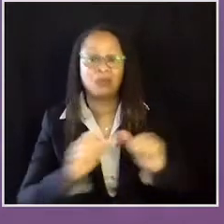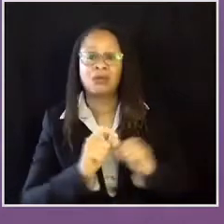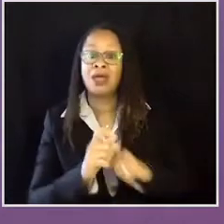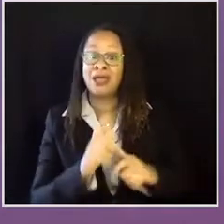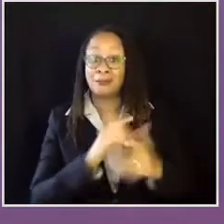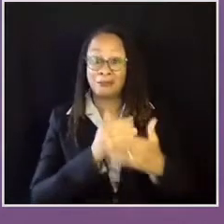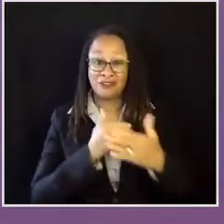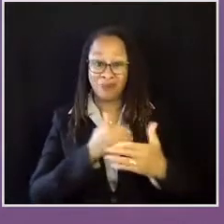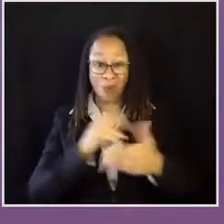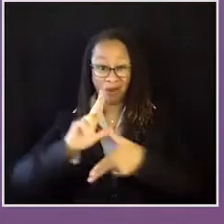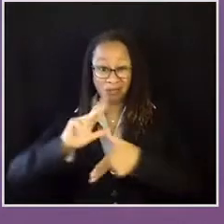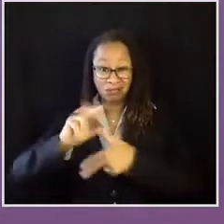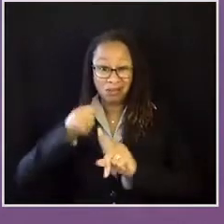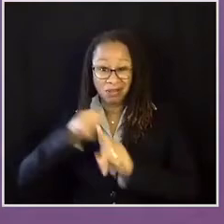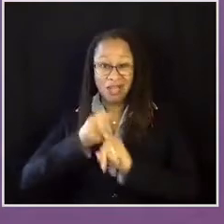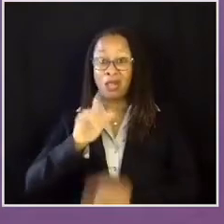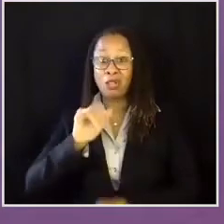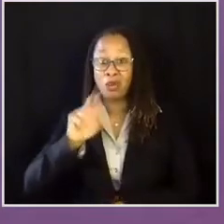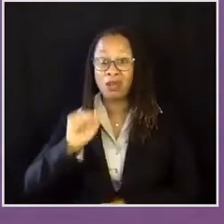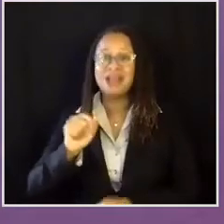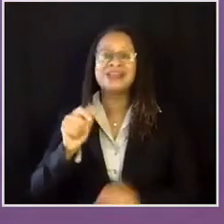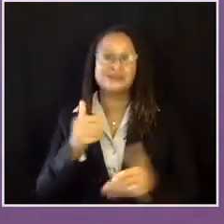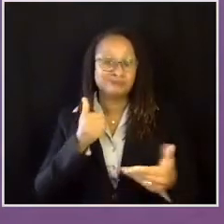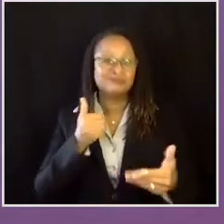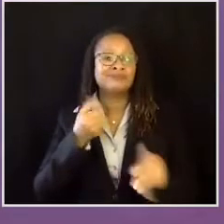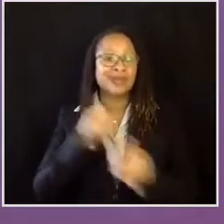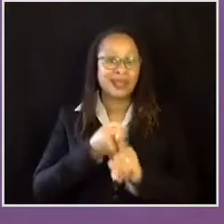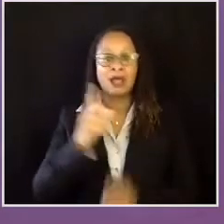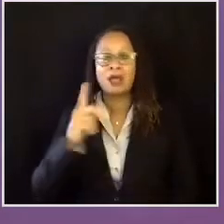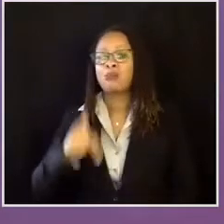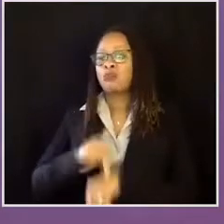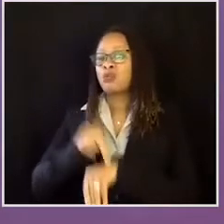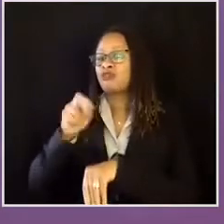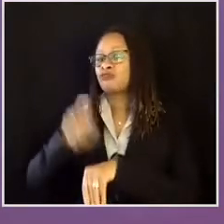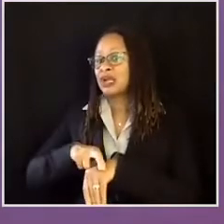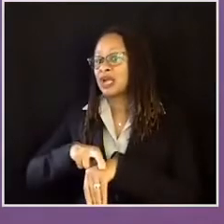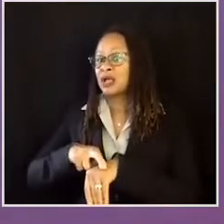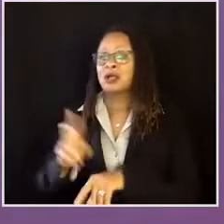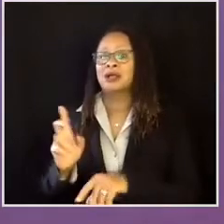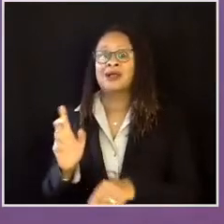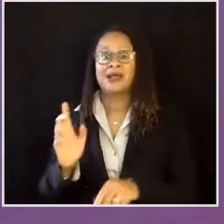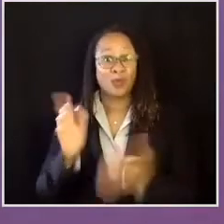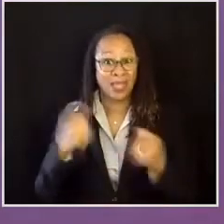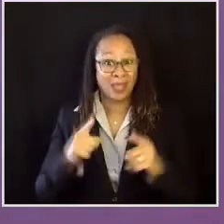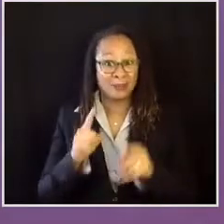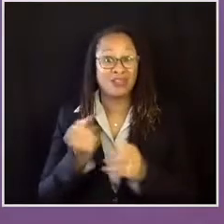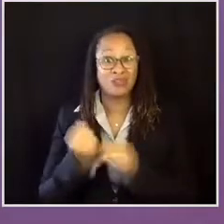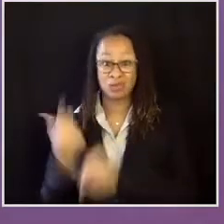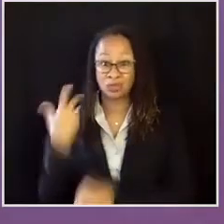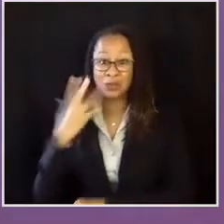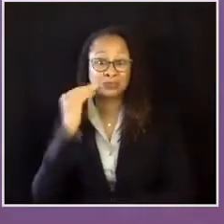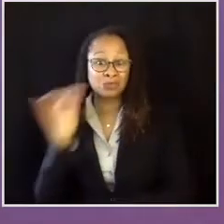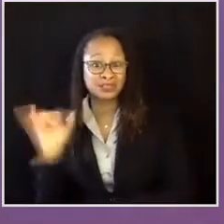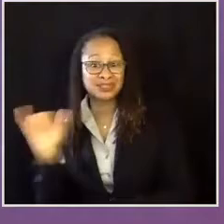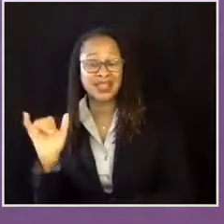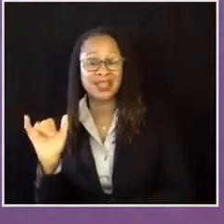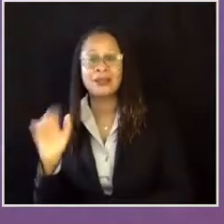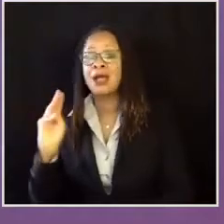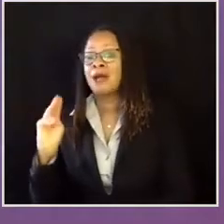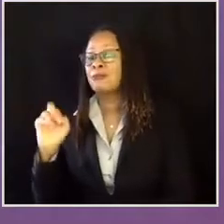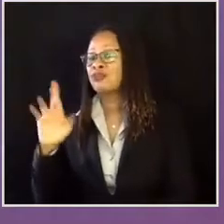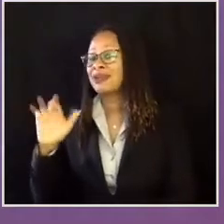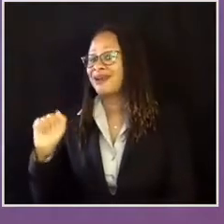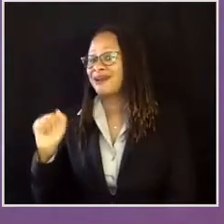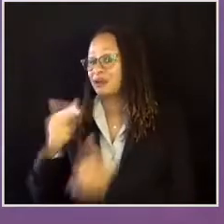Laura ravaged Puerto Rico, where 3 years ago, Hurricane Maria, our fellow Americans there, are still